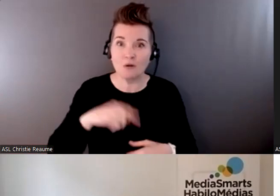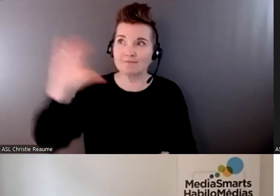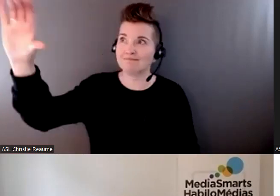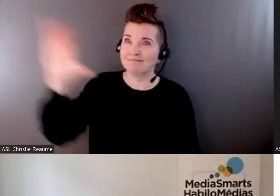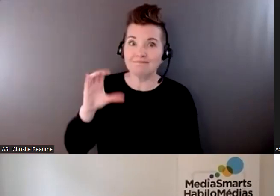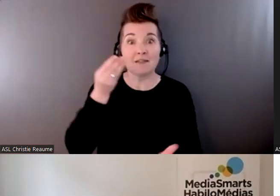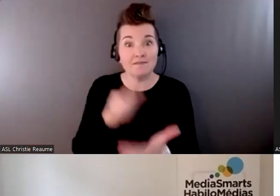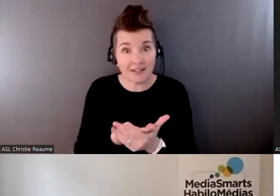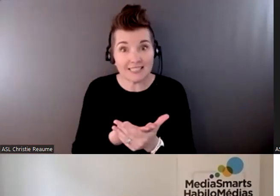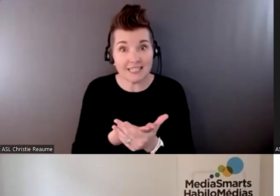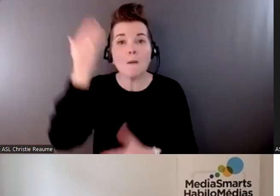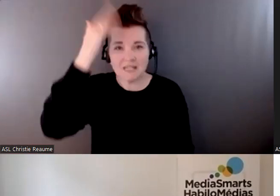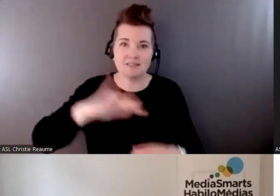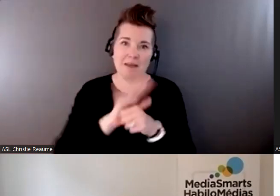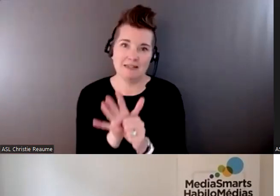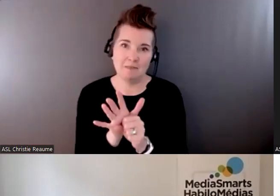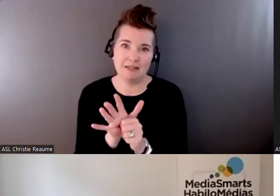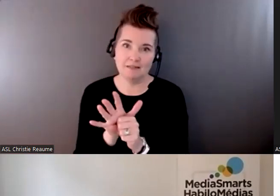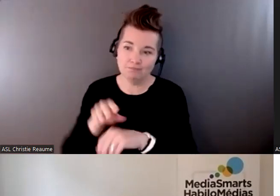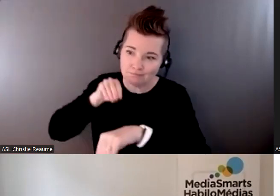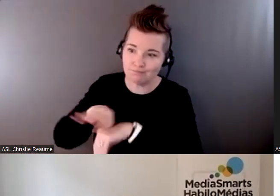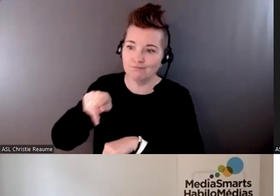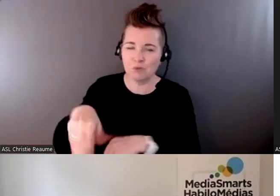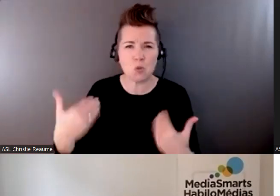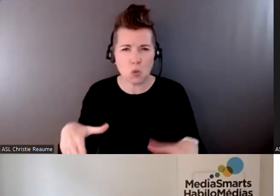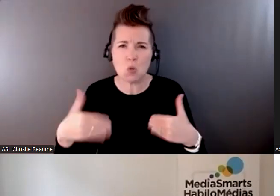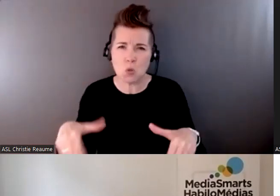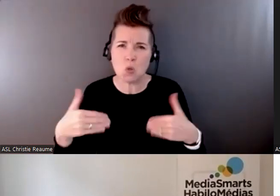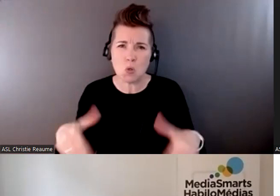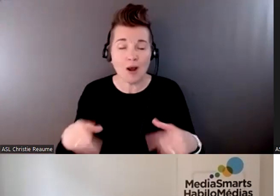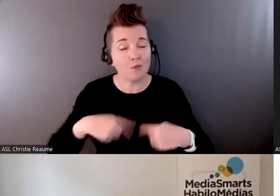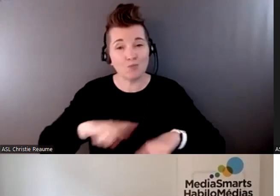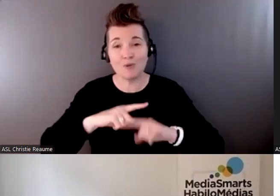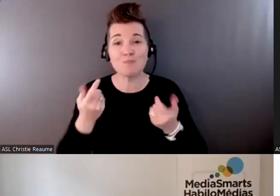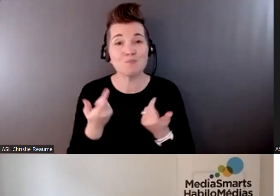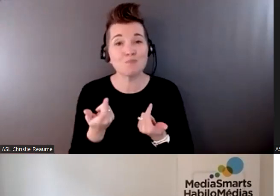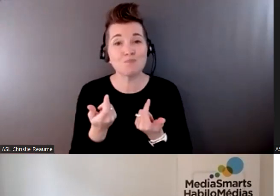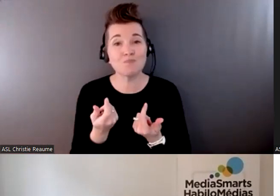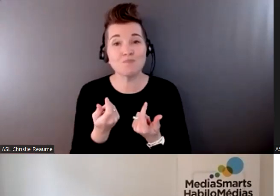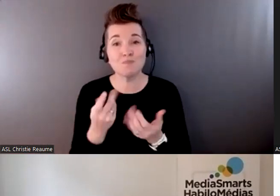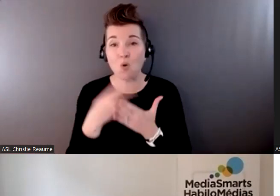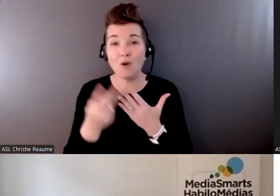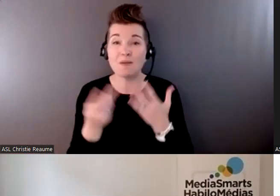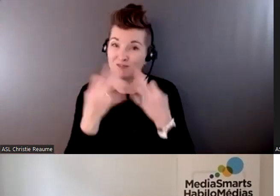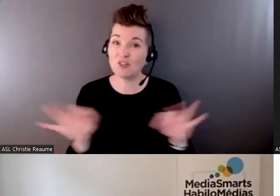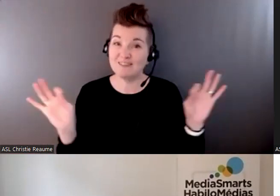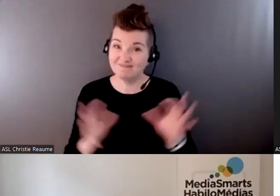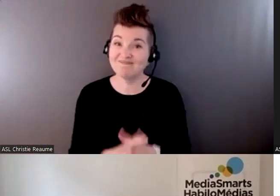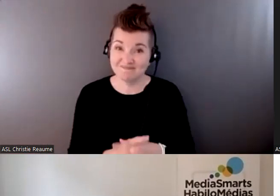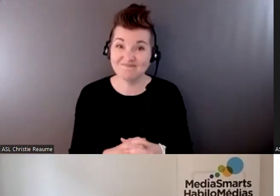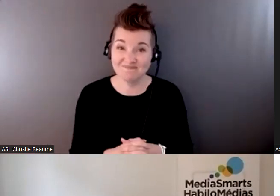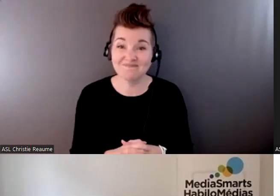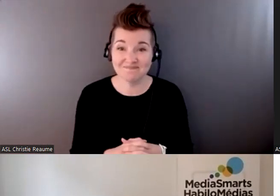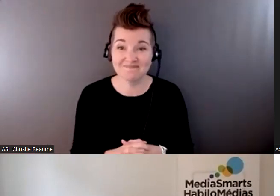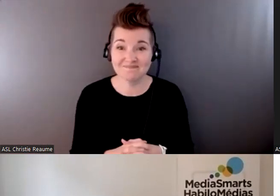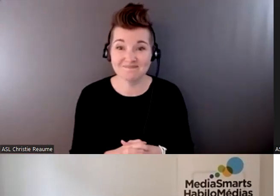of the pandemic and we were to bring these programs and we provide them all for free that's wonderful thank you and I